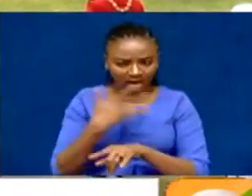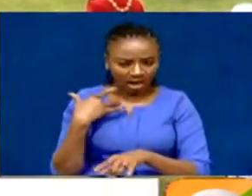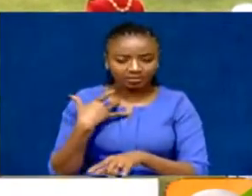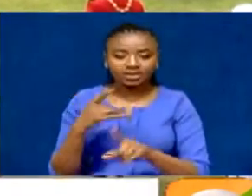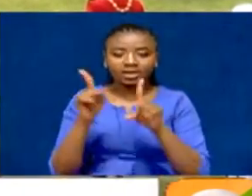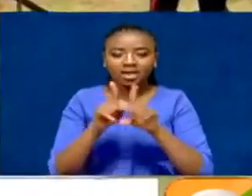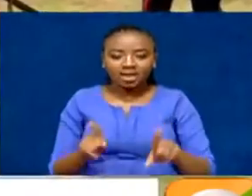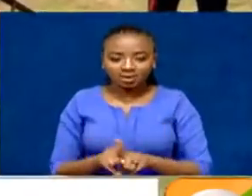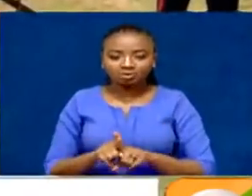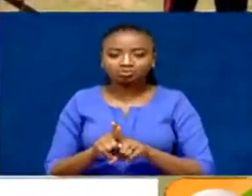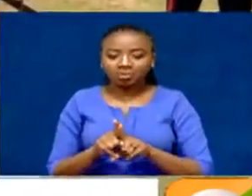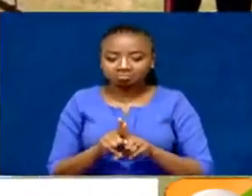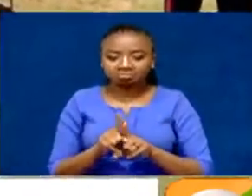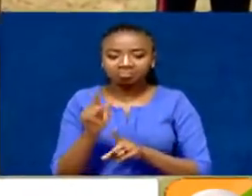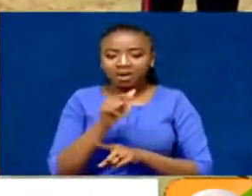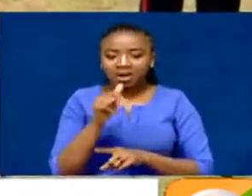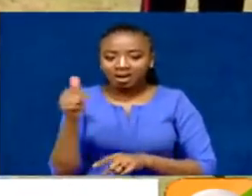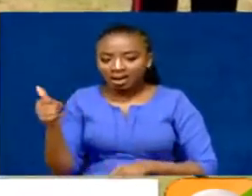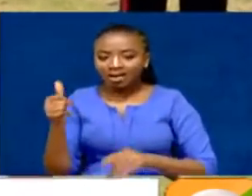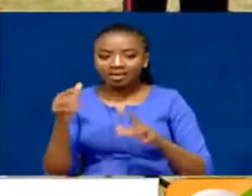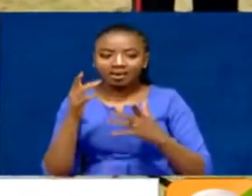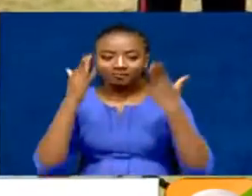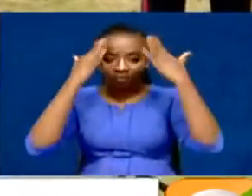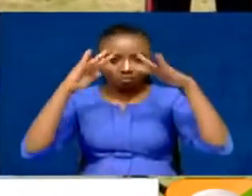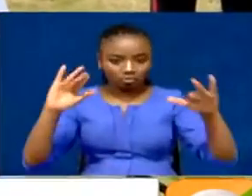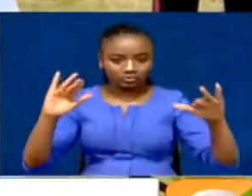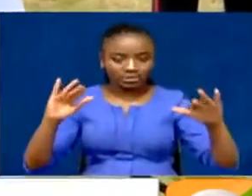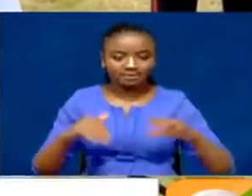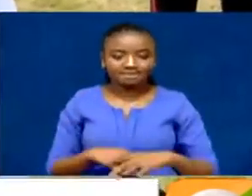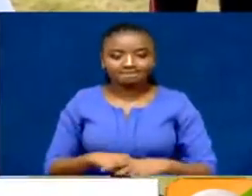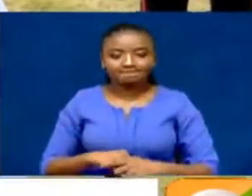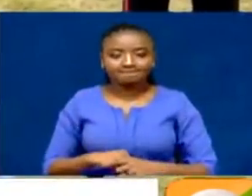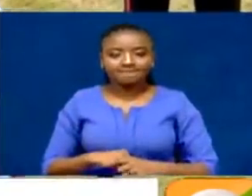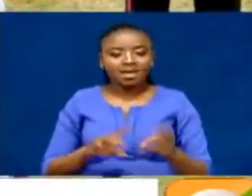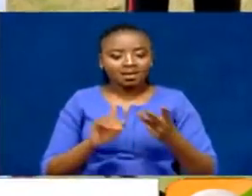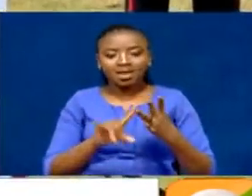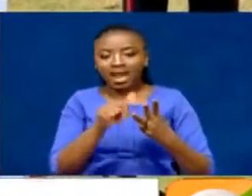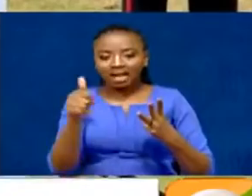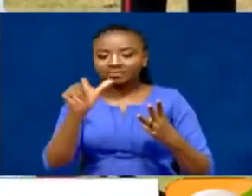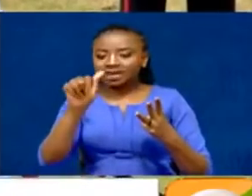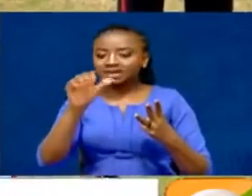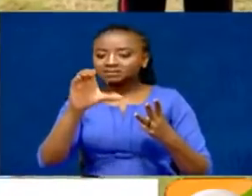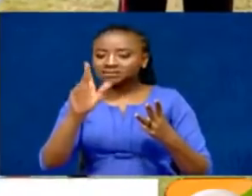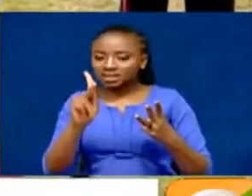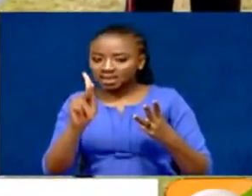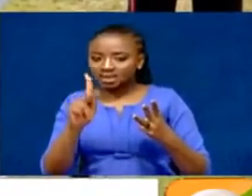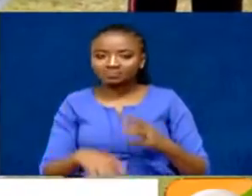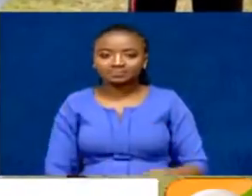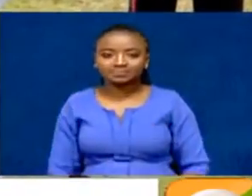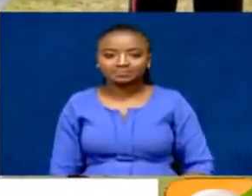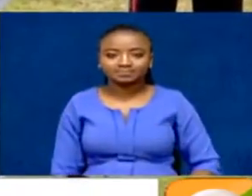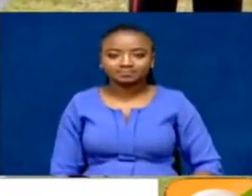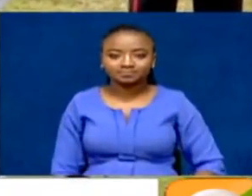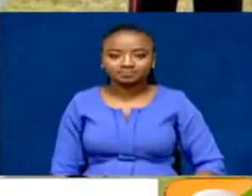of the disciplined forces, and Right Reverend Joseph Galgalo of the Anglican Church, together with Sheikh Muhammad Abdallah